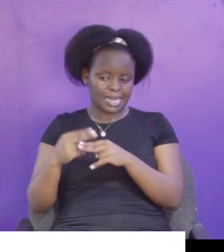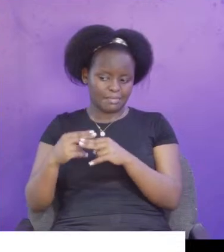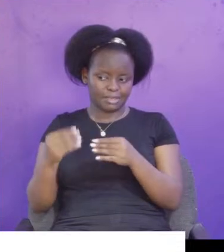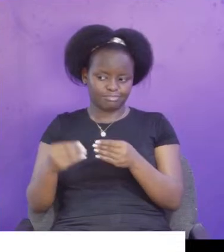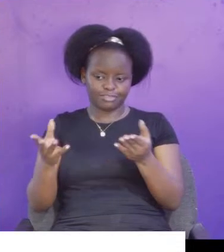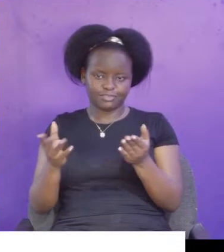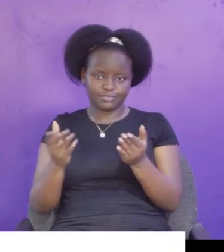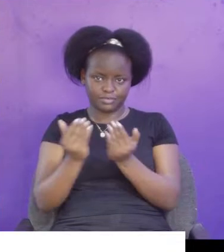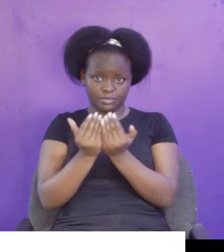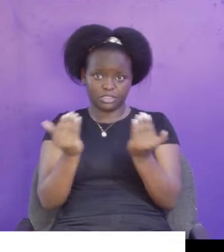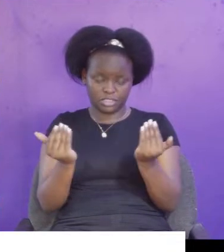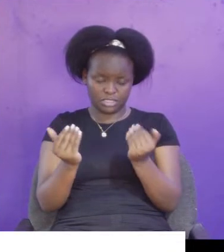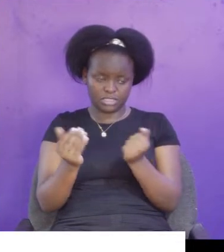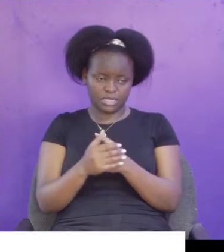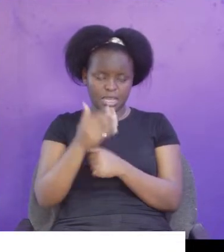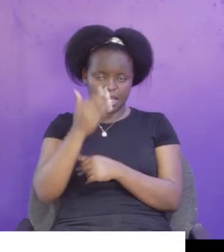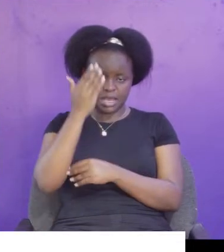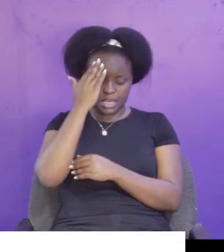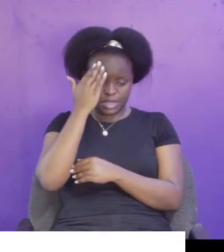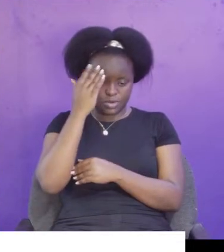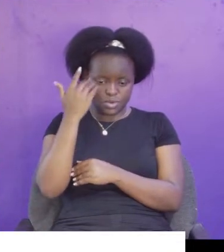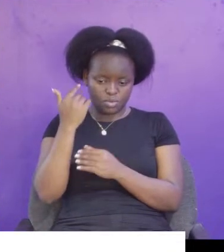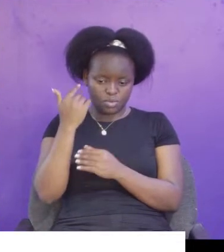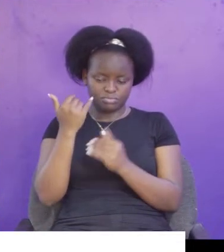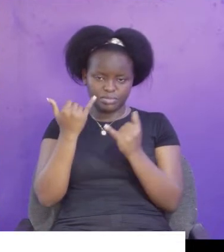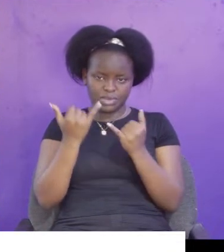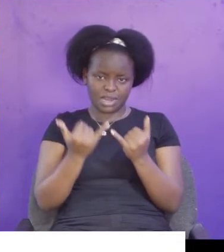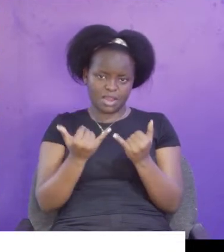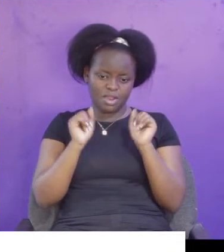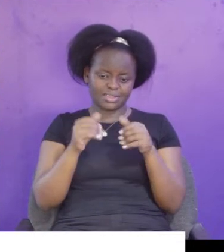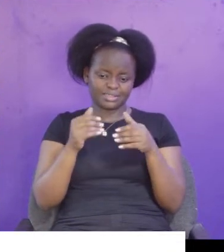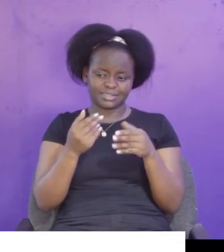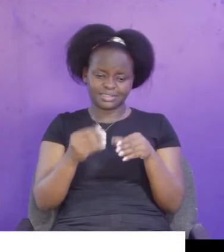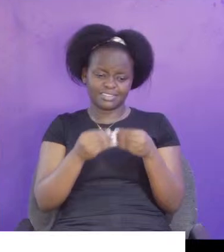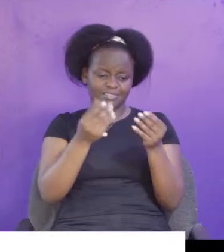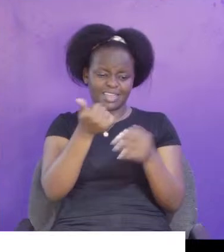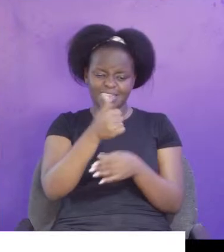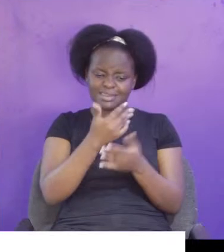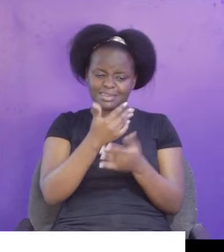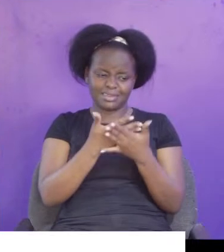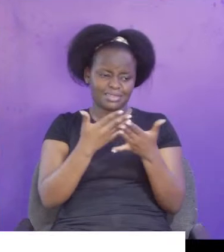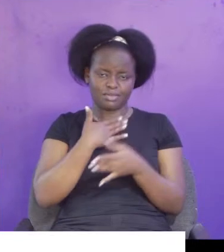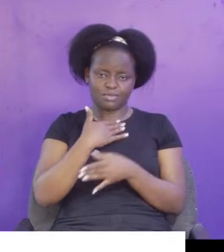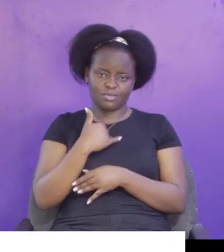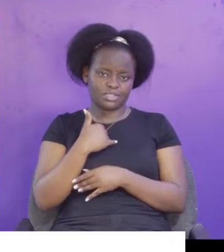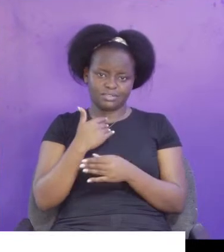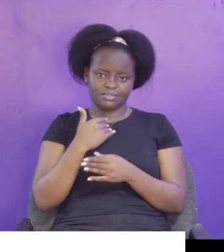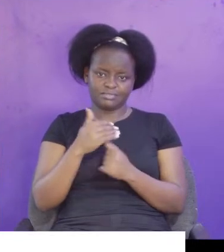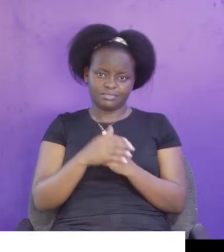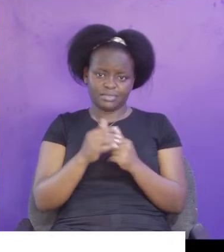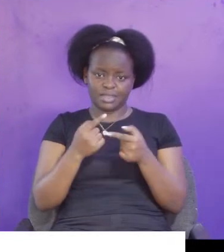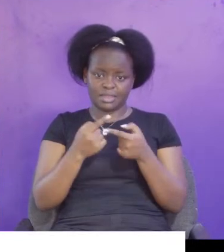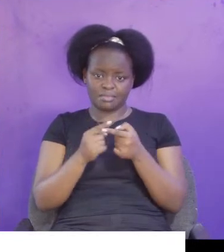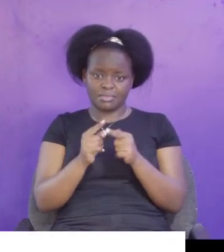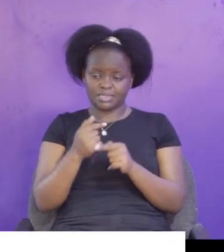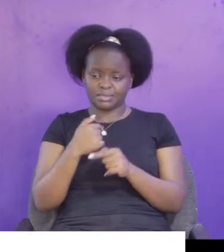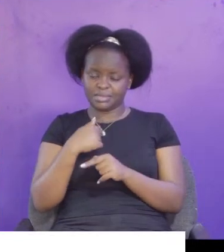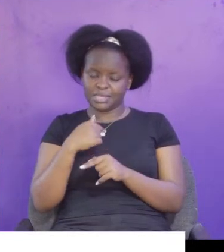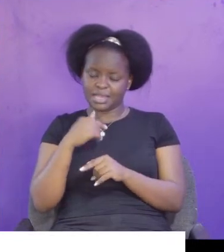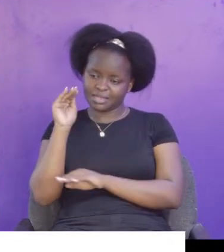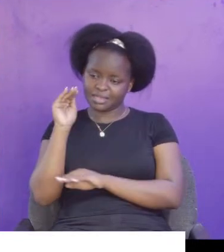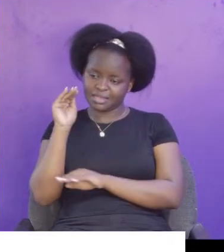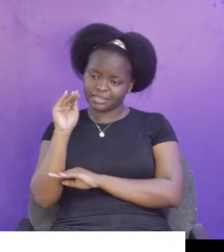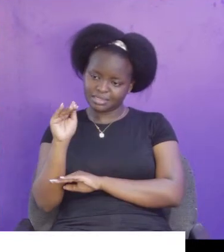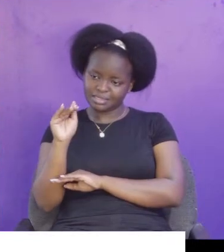I know these days you can name your child anything that you want, but I'll appeal to those who are still having